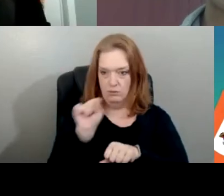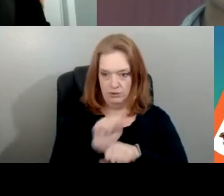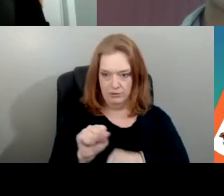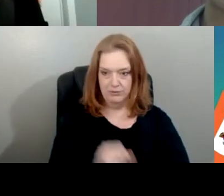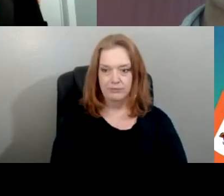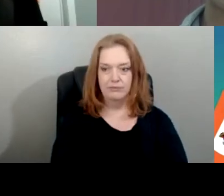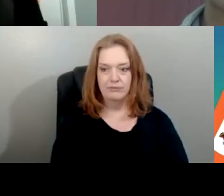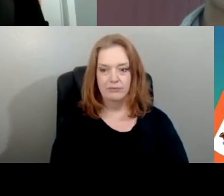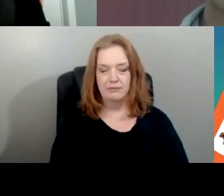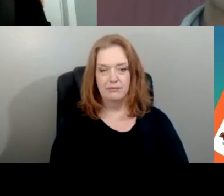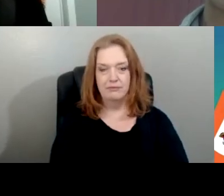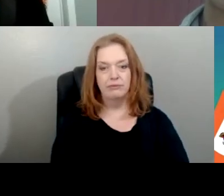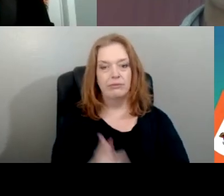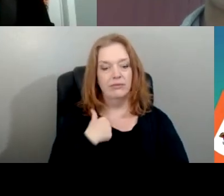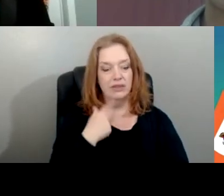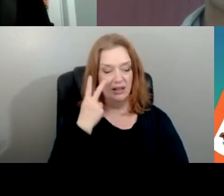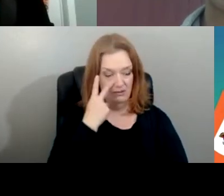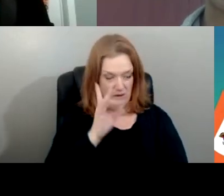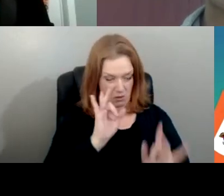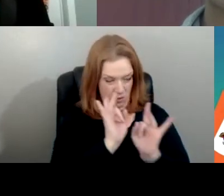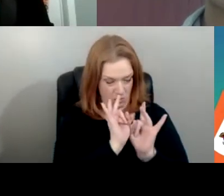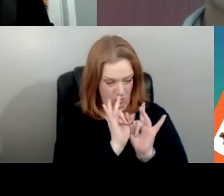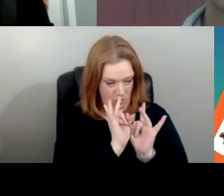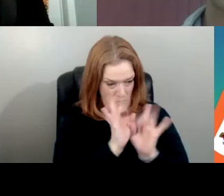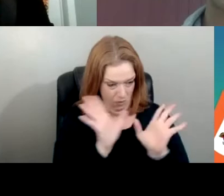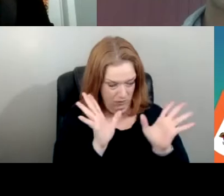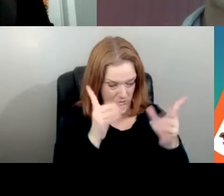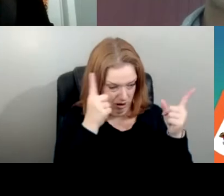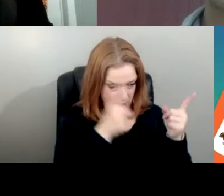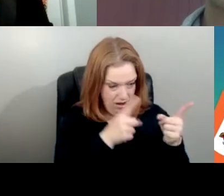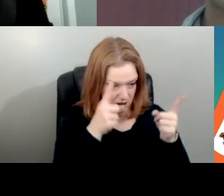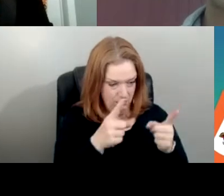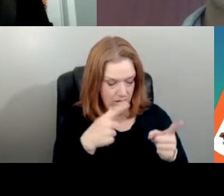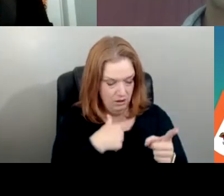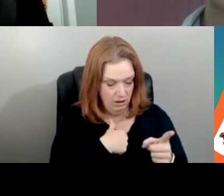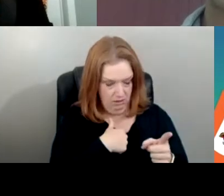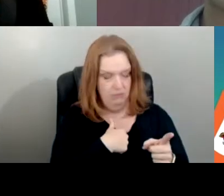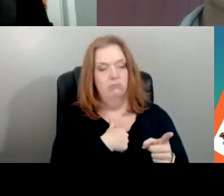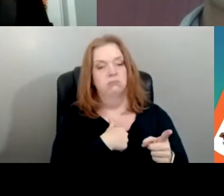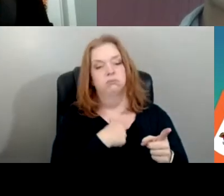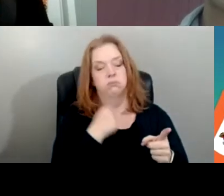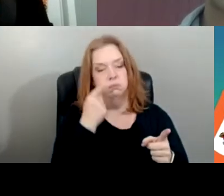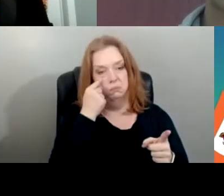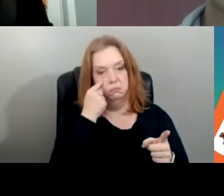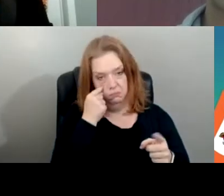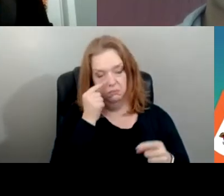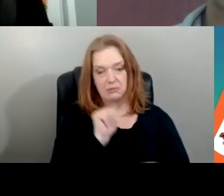firsthand the devastating violence that occurs in tribal communities. Dealt with it in terms